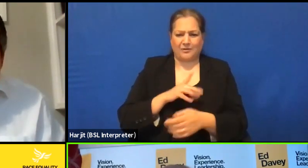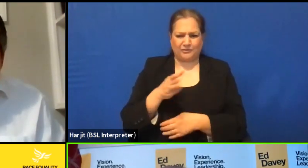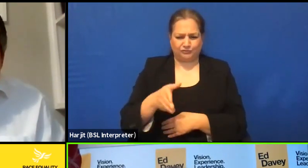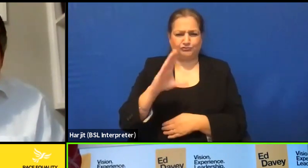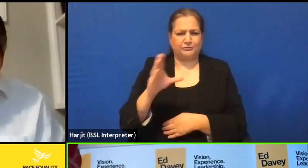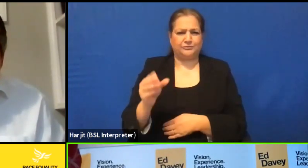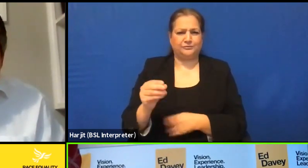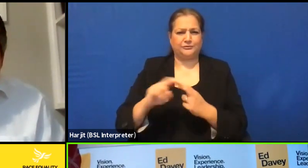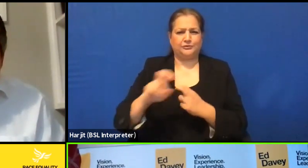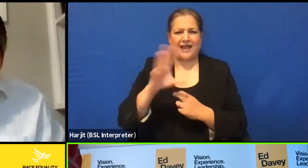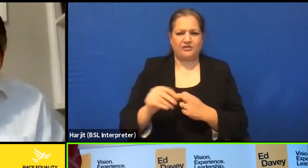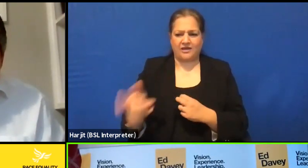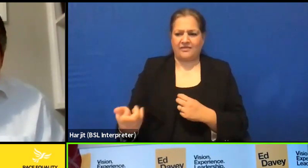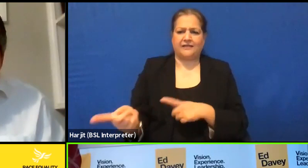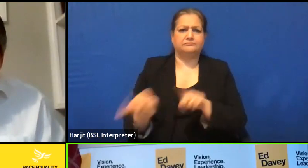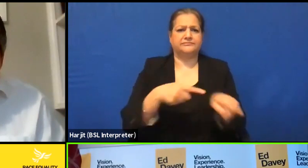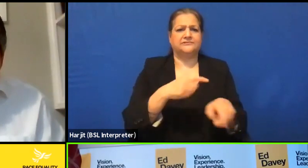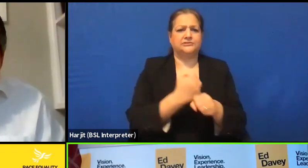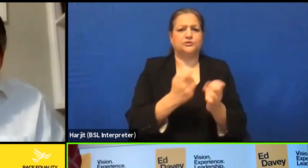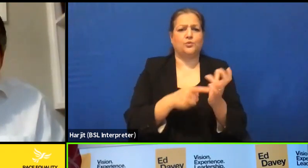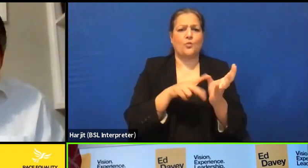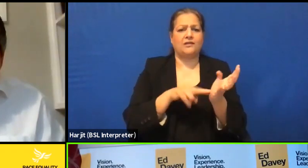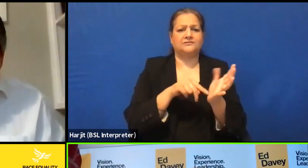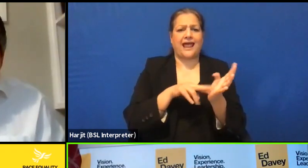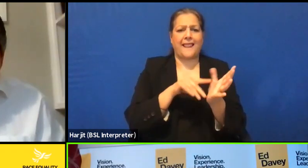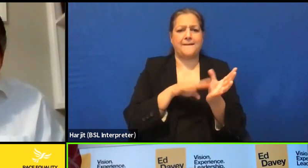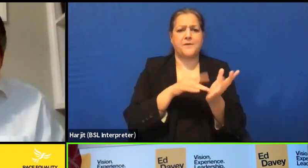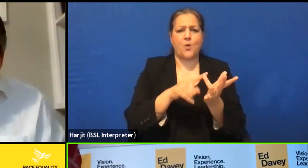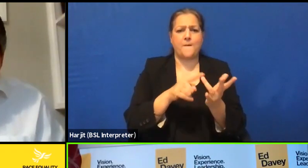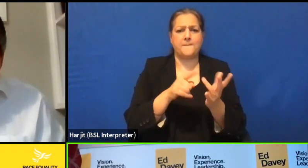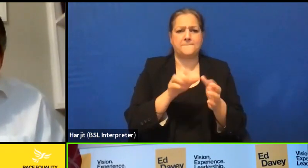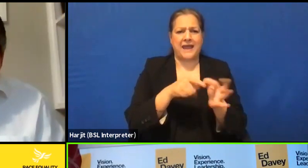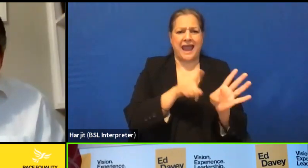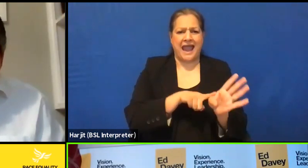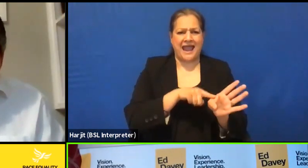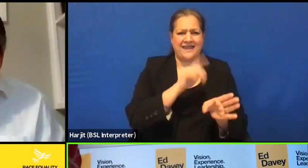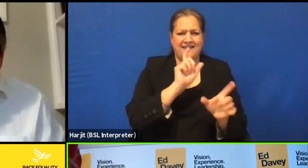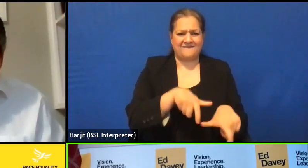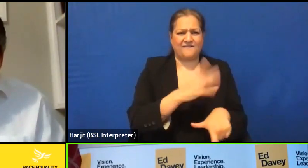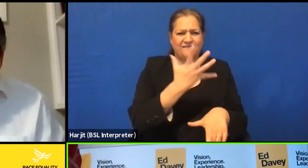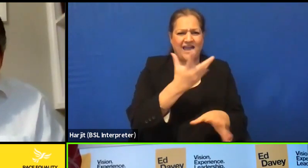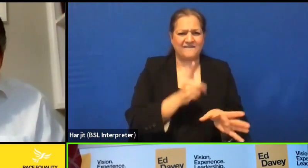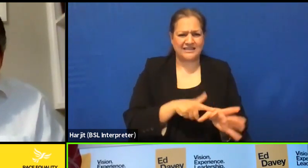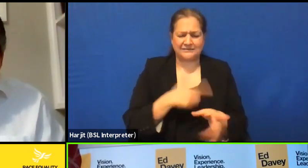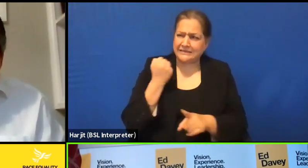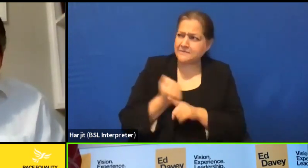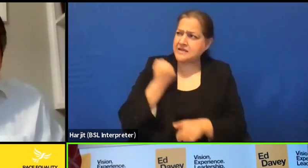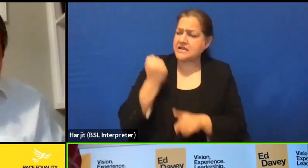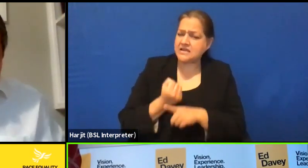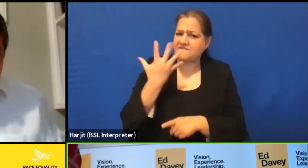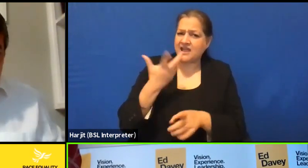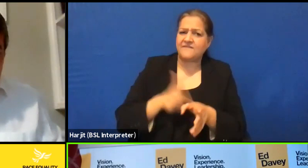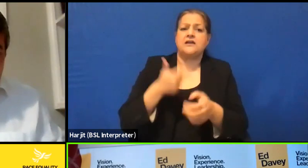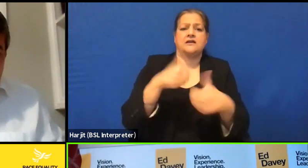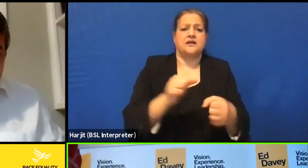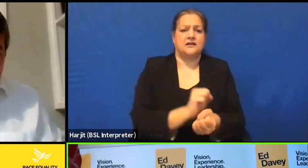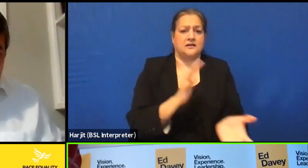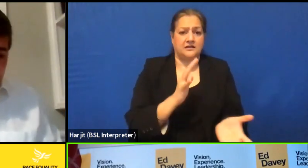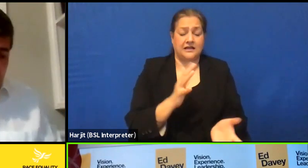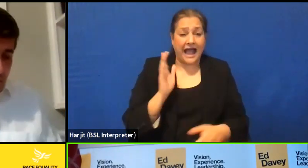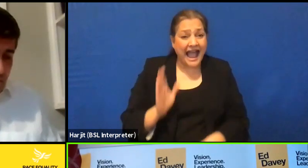Bay for 4.5 years. I campaigned for 5 years actually to get him released, and we did. I had to go to the